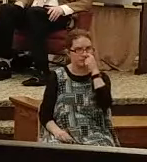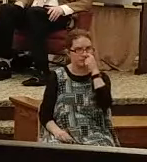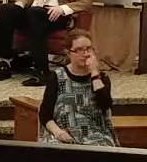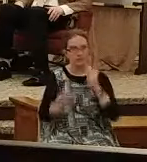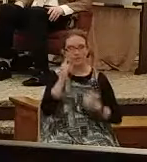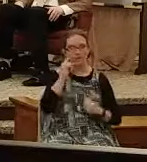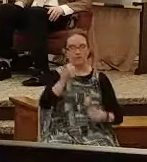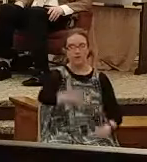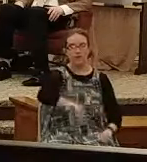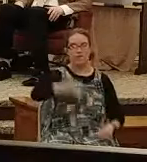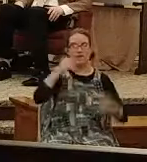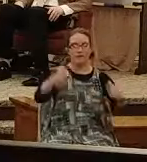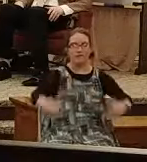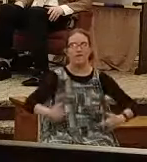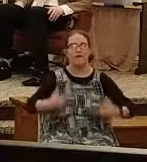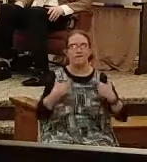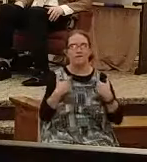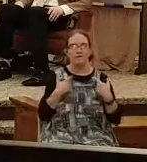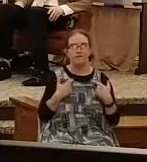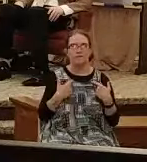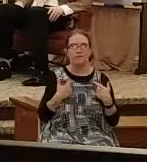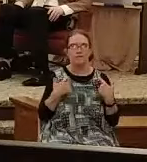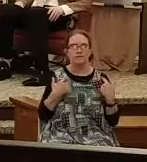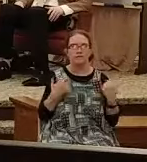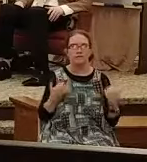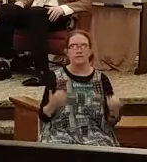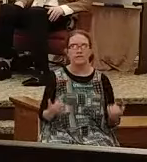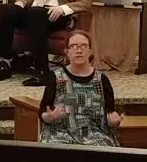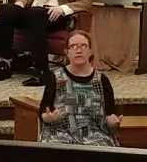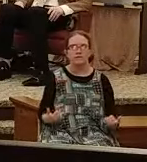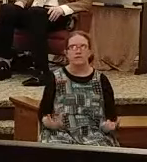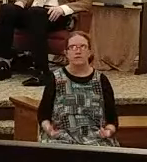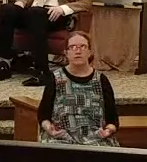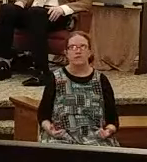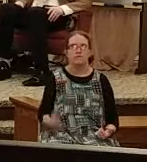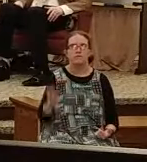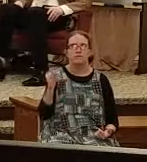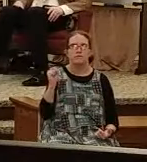of the eye, and the pride of life. Amen. Now, so...